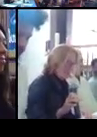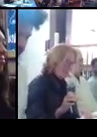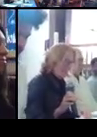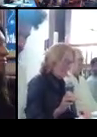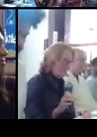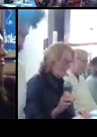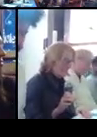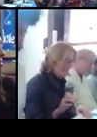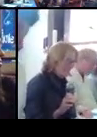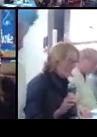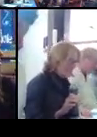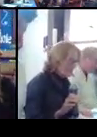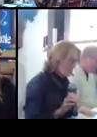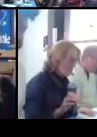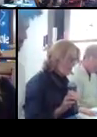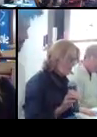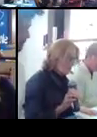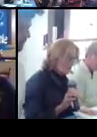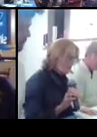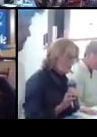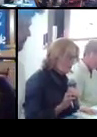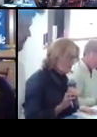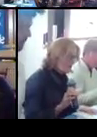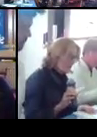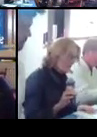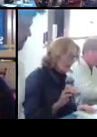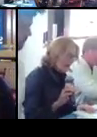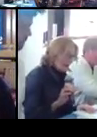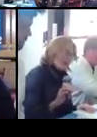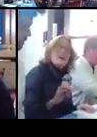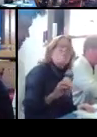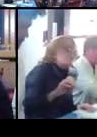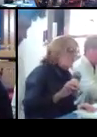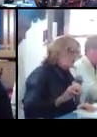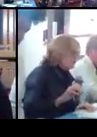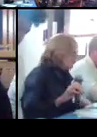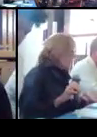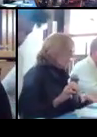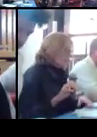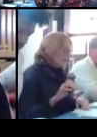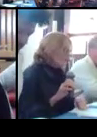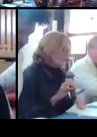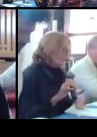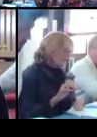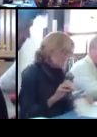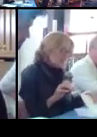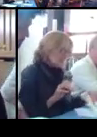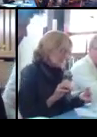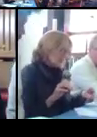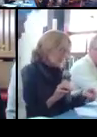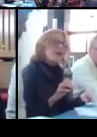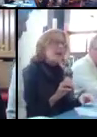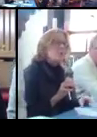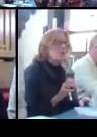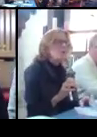Aye. All right, the public hearing is officially open. The first to speak that we have listed